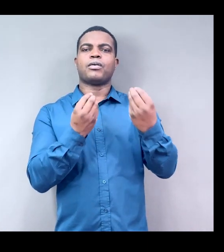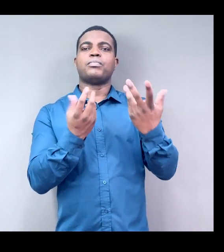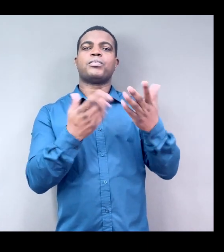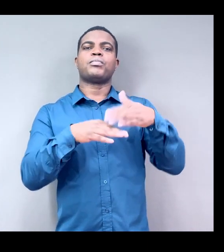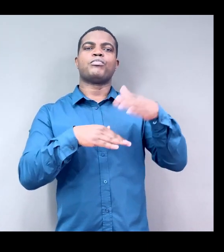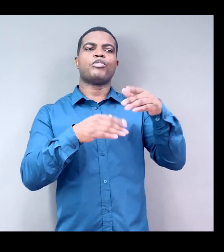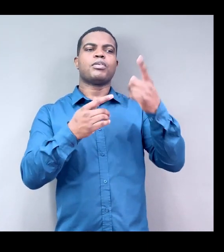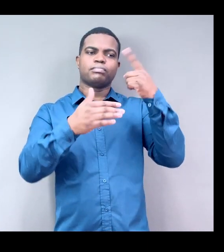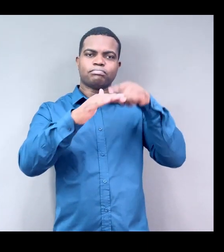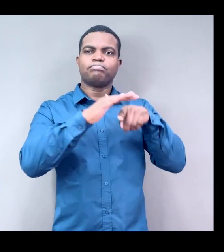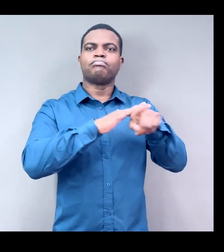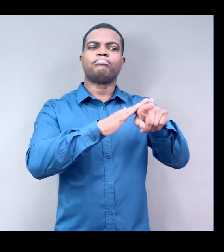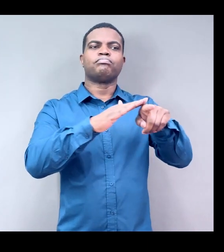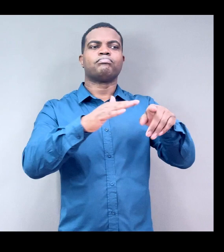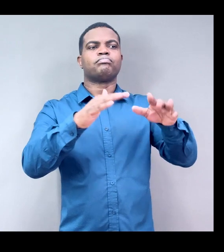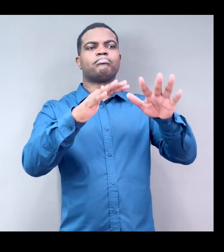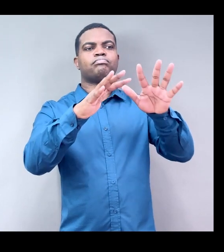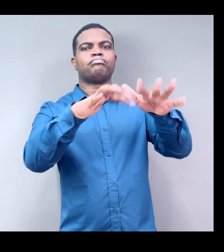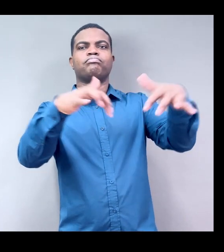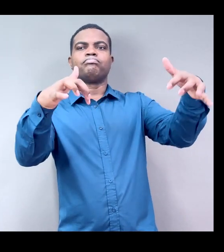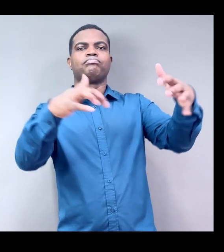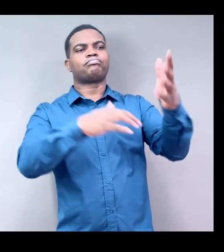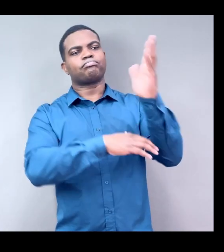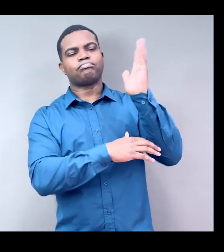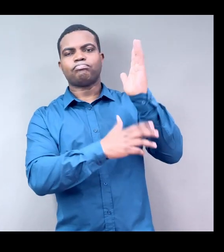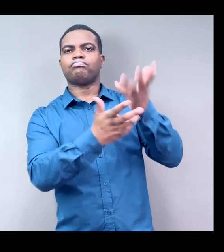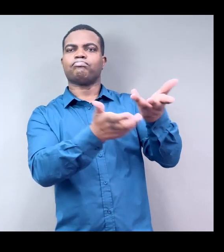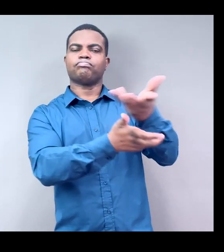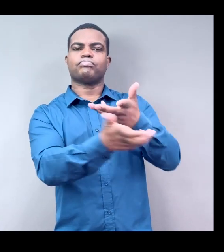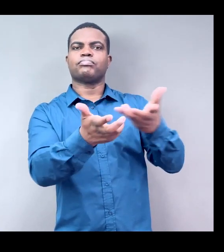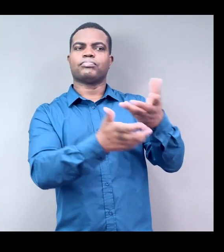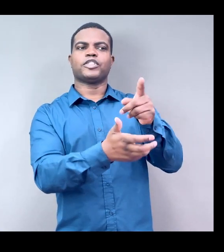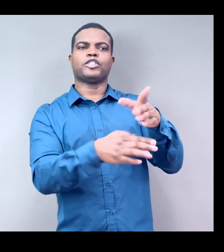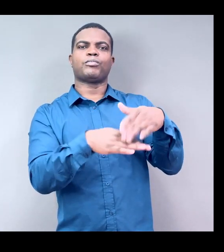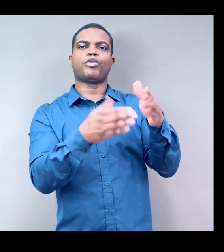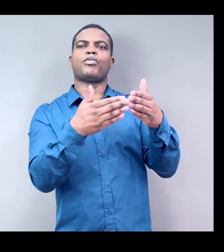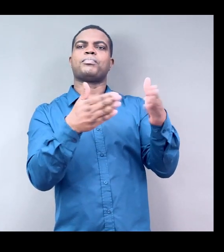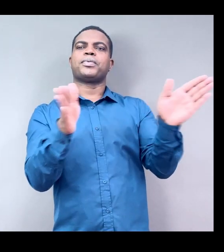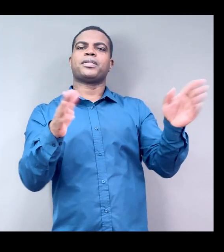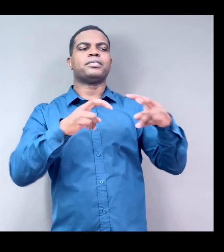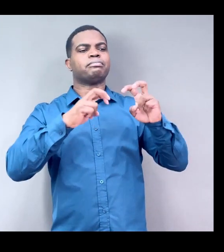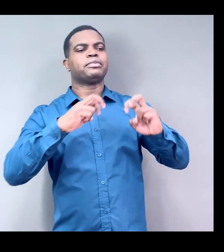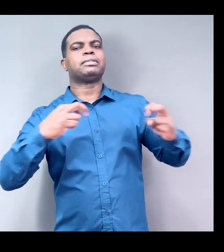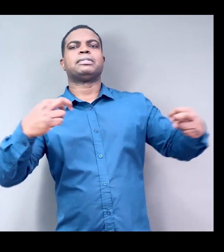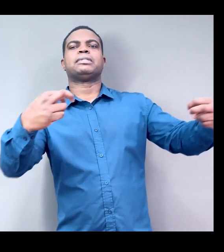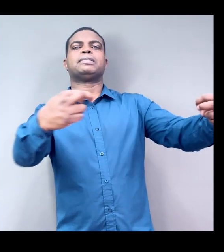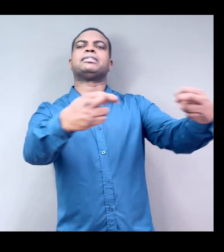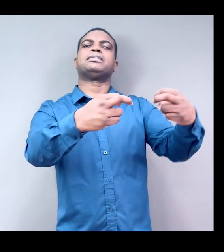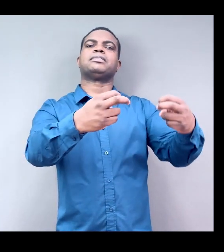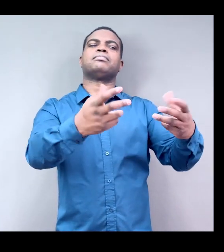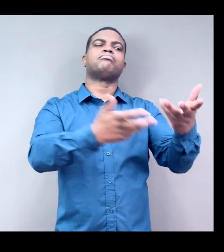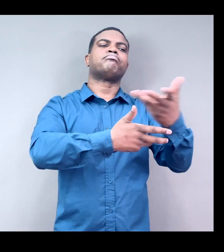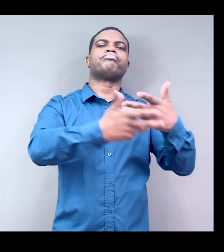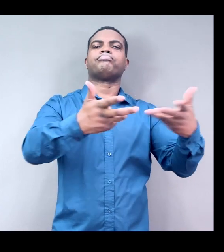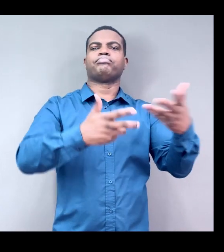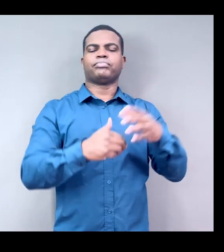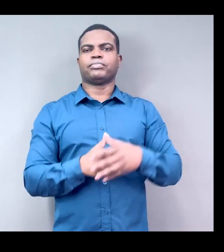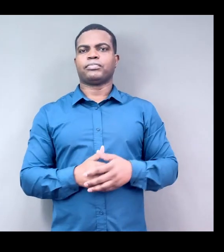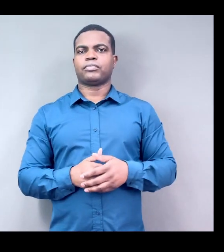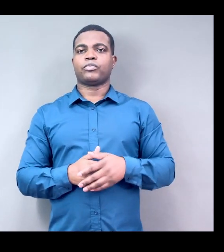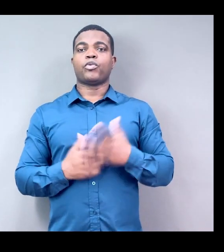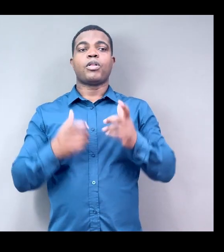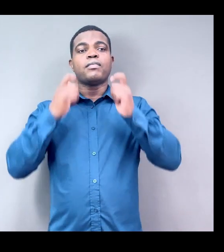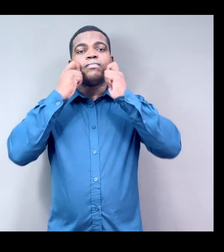be using maybe town hall meetings to engage with them because they would